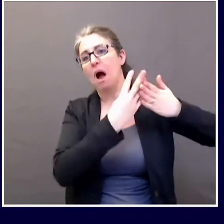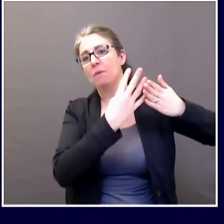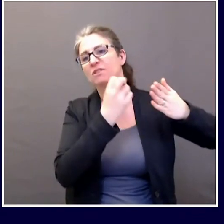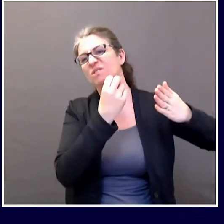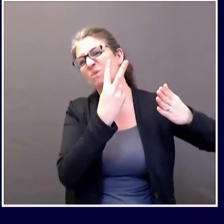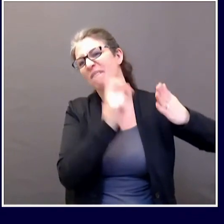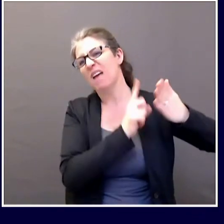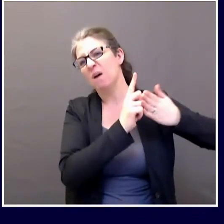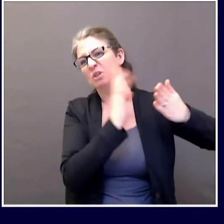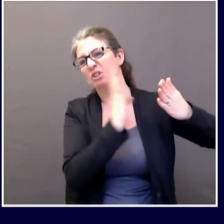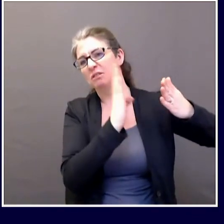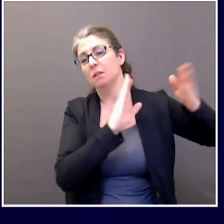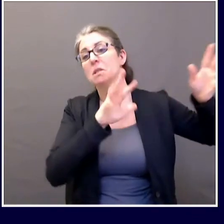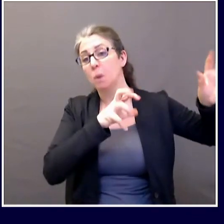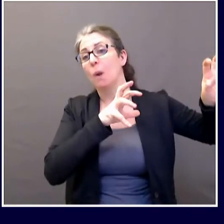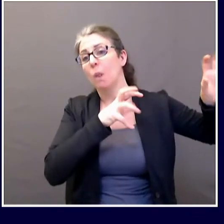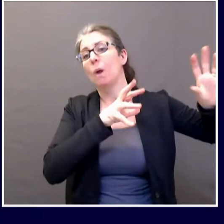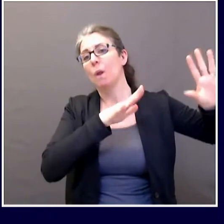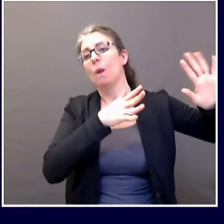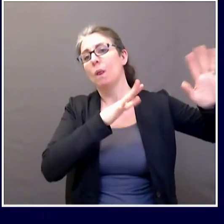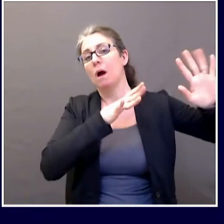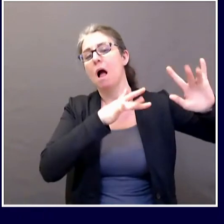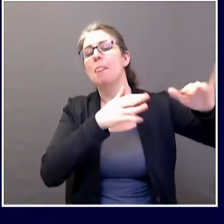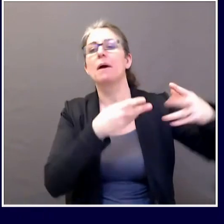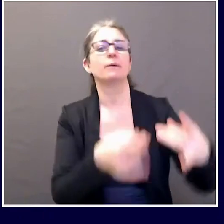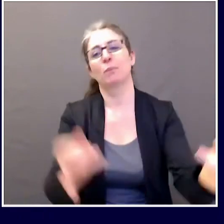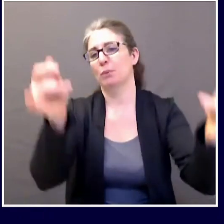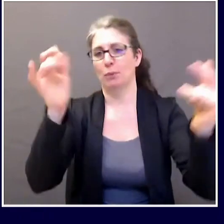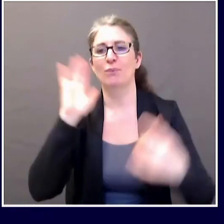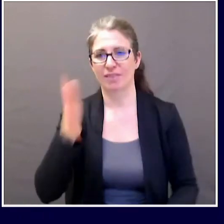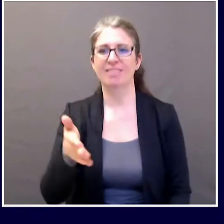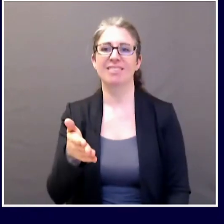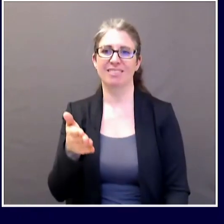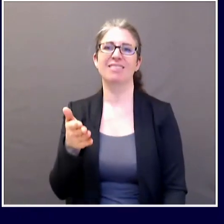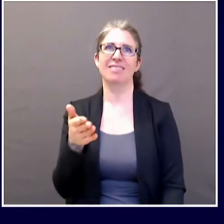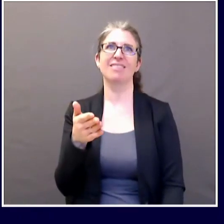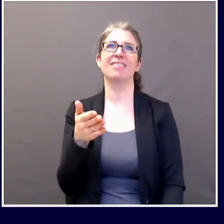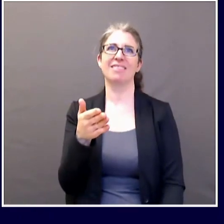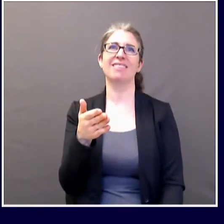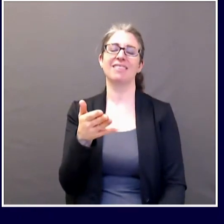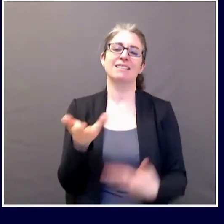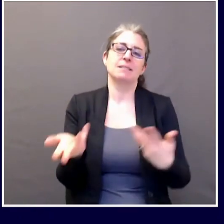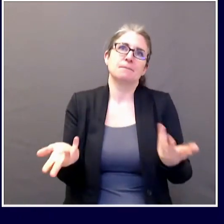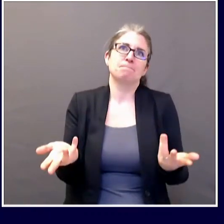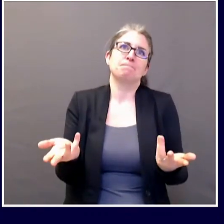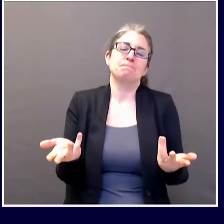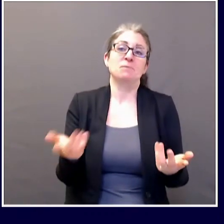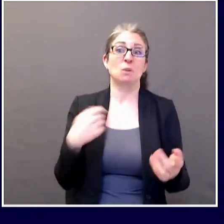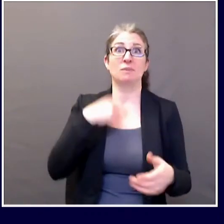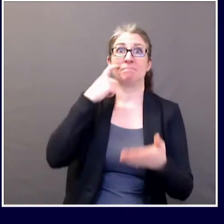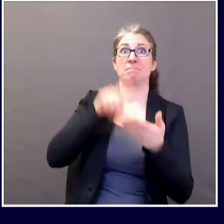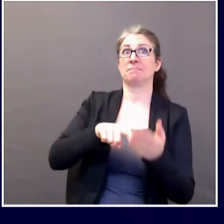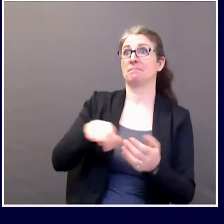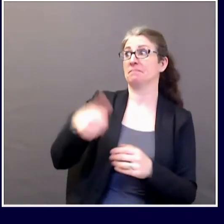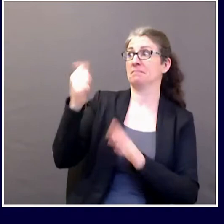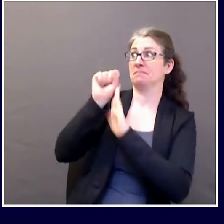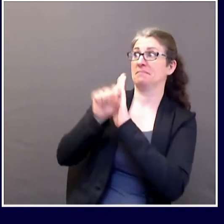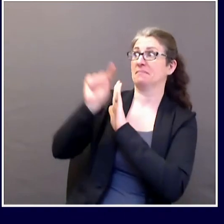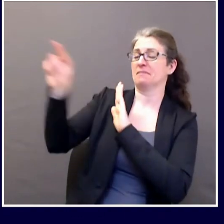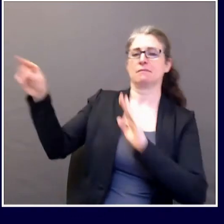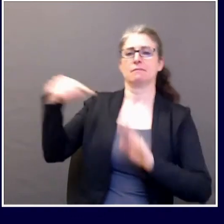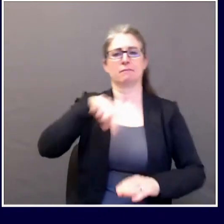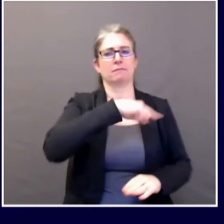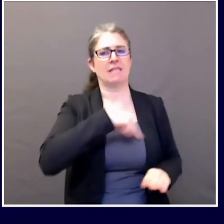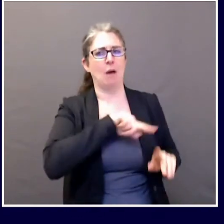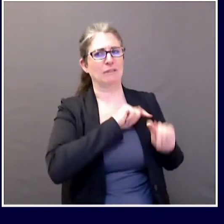the demand, both on the IT side as well as on the phone side. But Allison, I don't want to rule out the possibility. It's a risk. It's